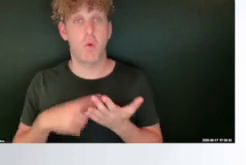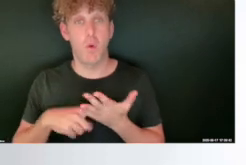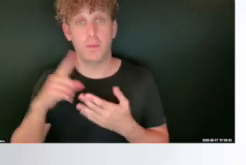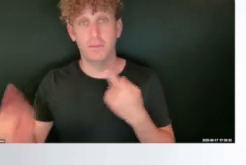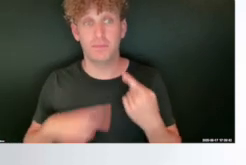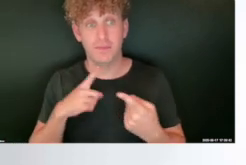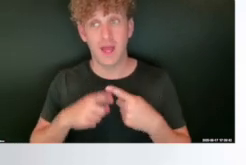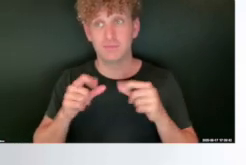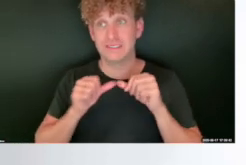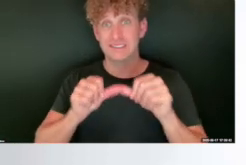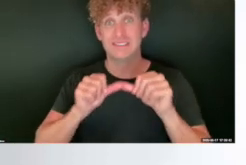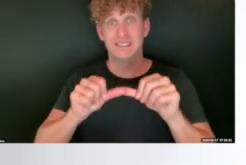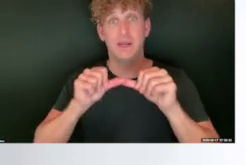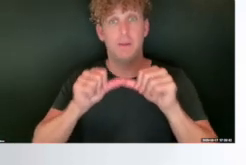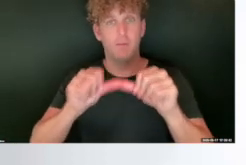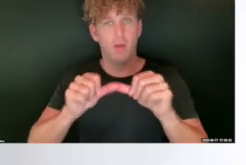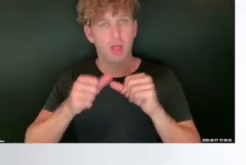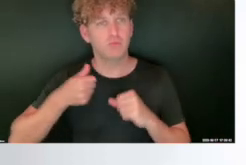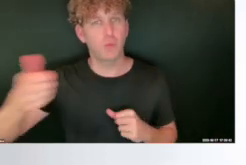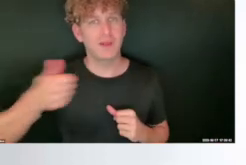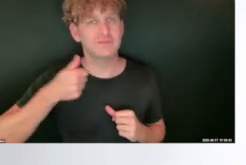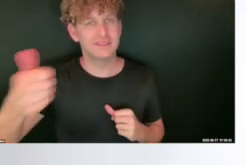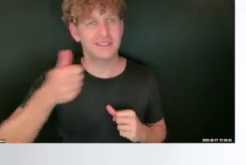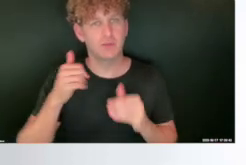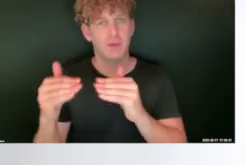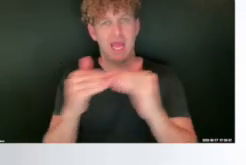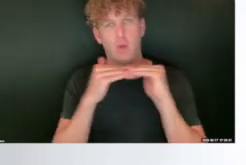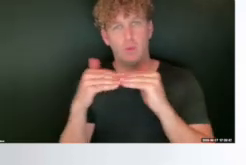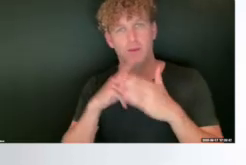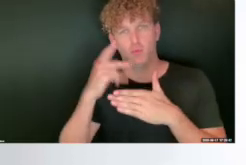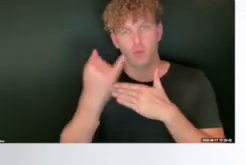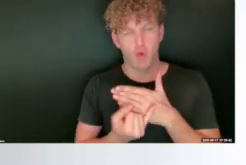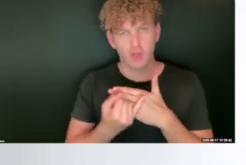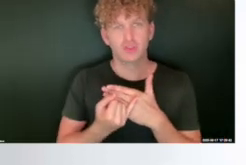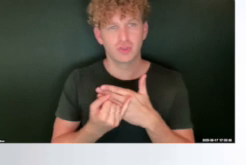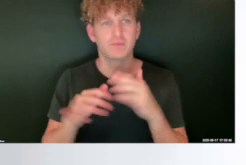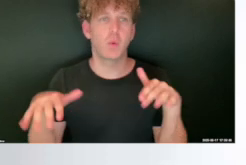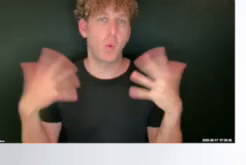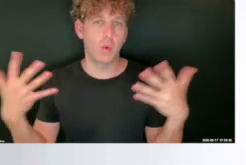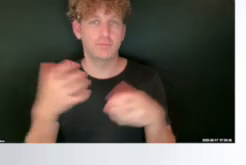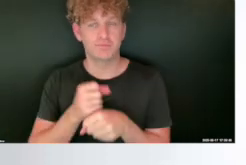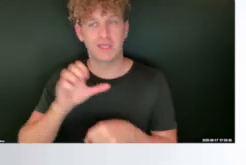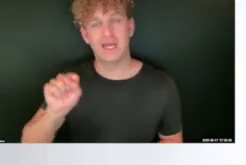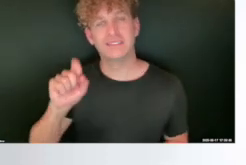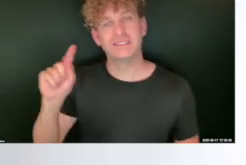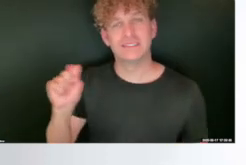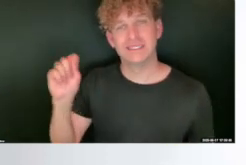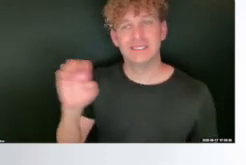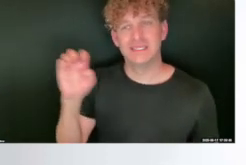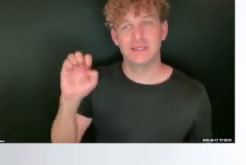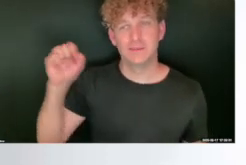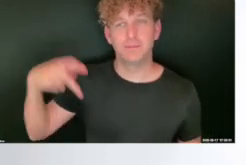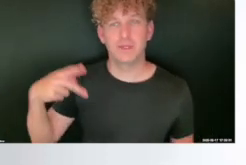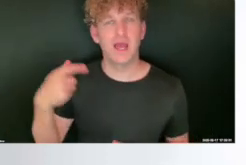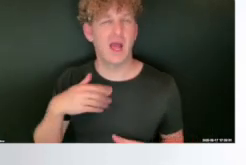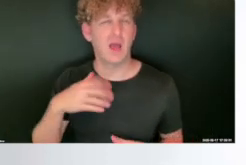of which were awarded in a 2020 solicitation, and 6 of which were awarded in the 2023 joint request